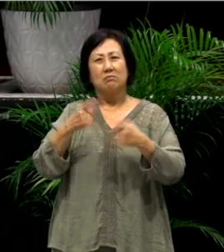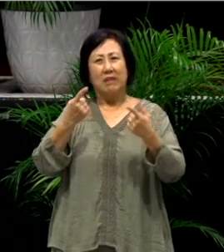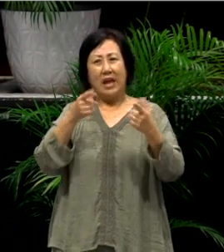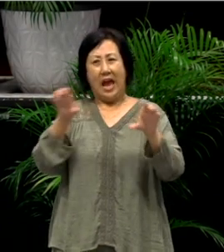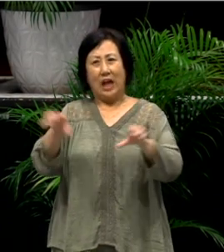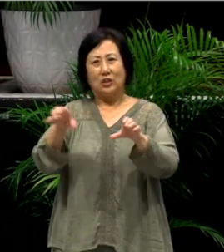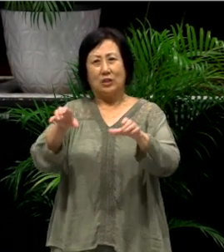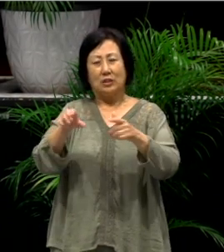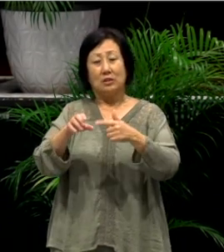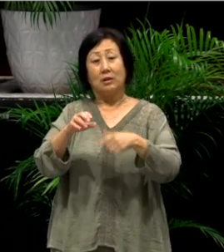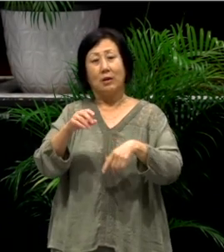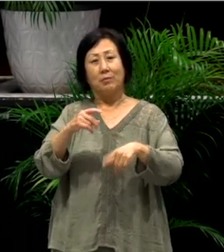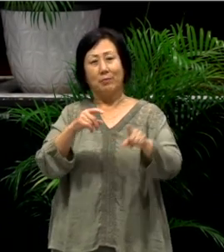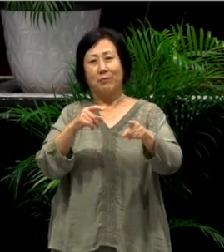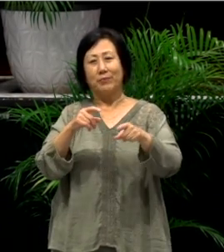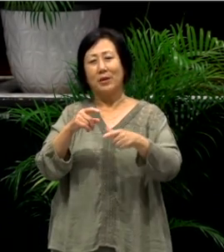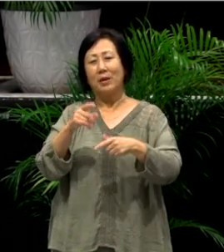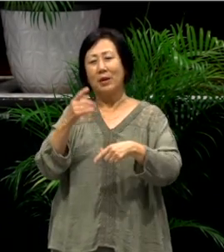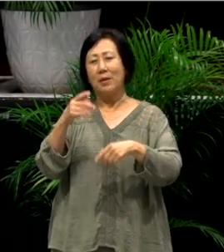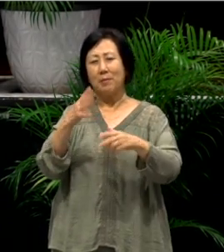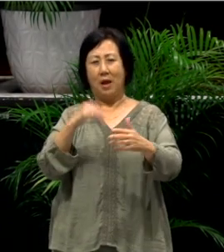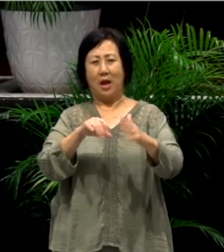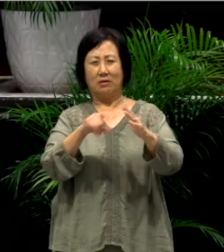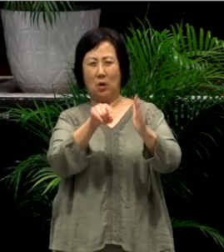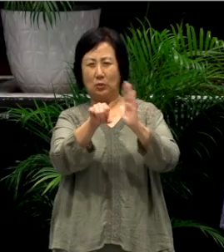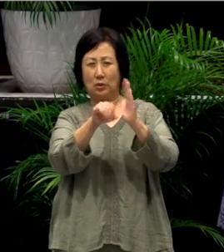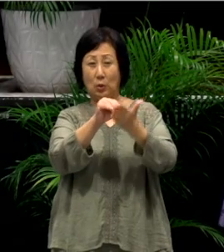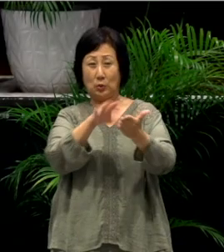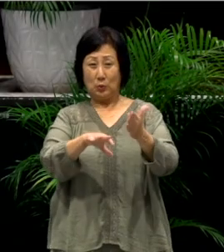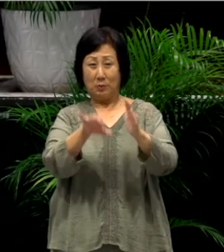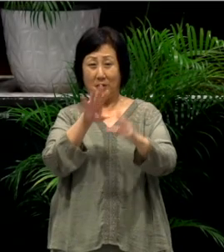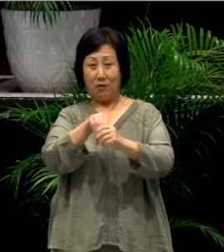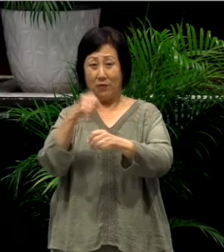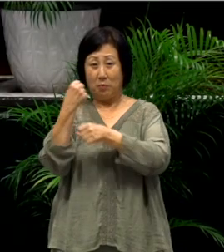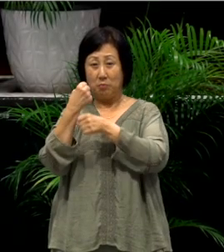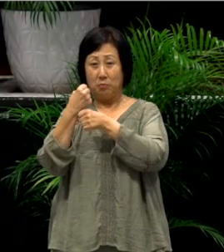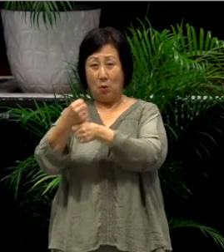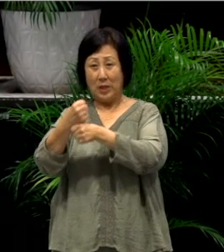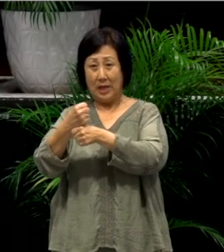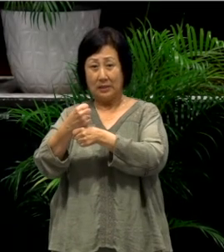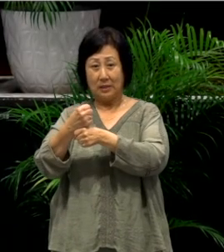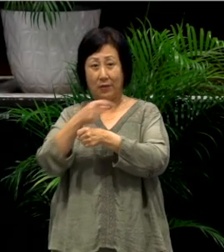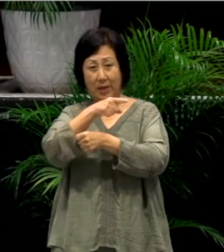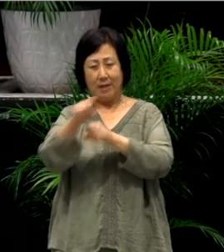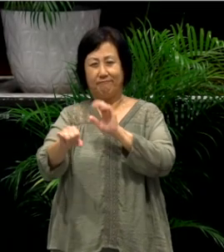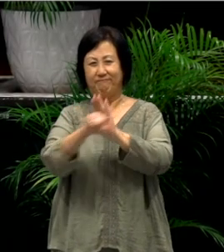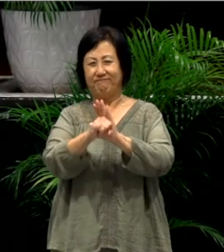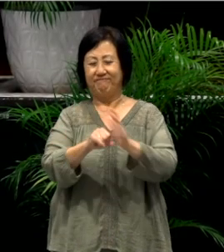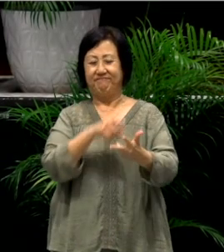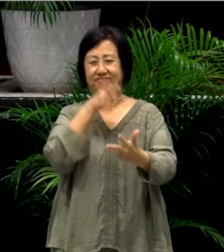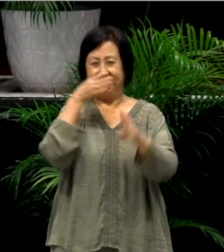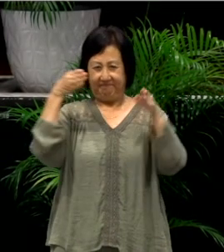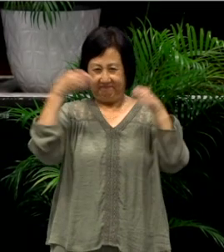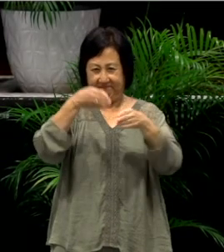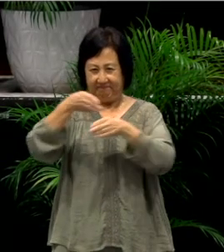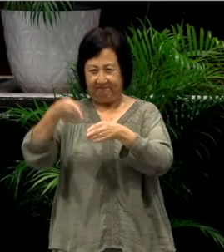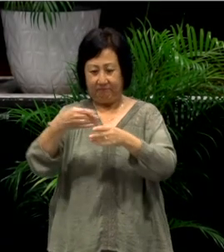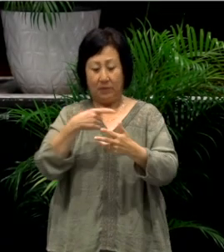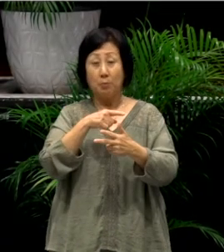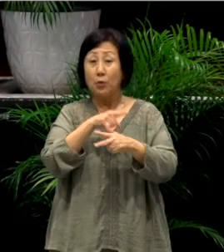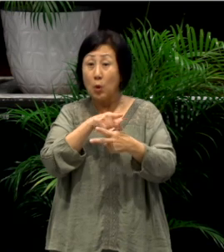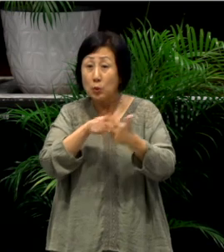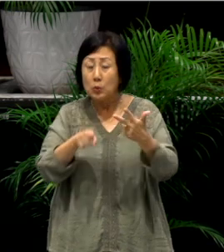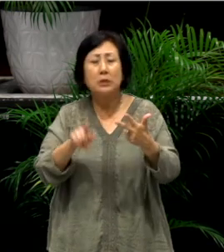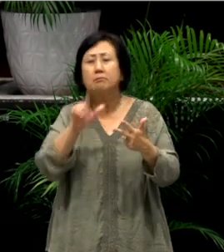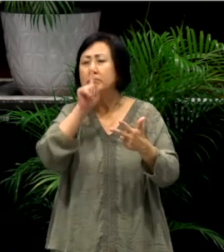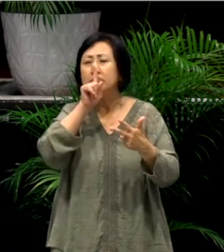who have been identified as engaging in protest activities. So far, that has not been the case with the ones that we've identified. There